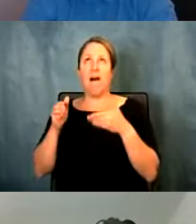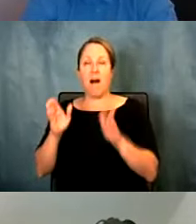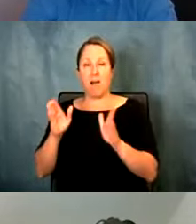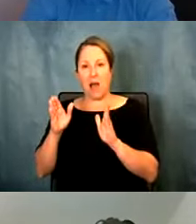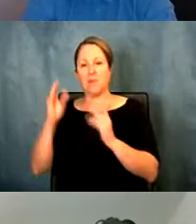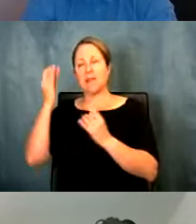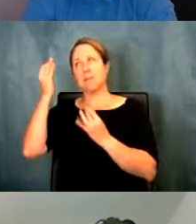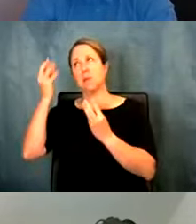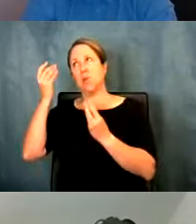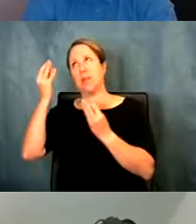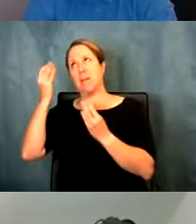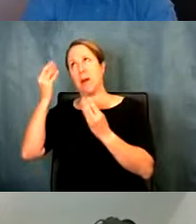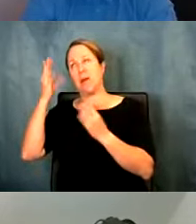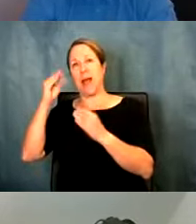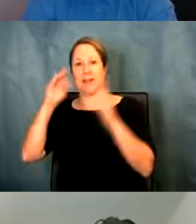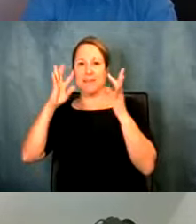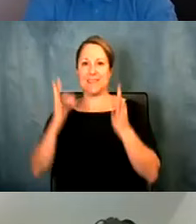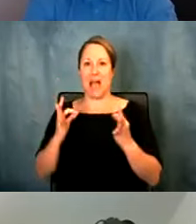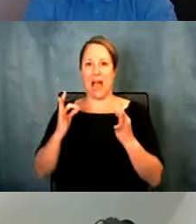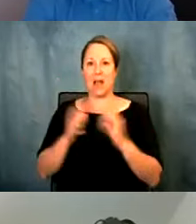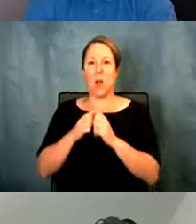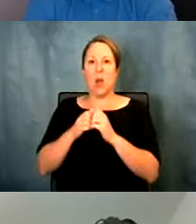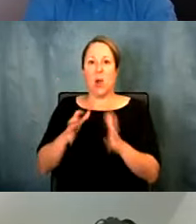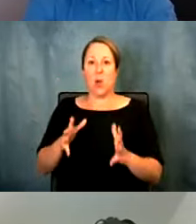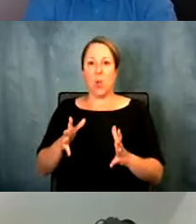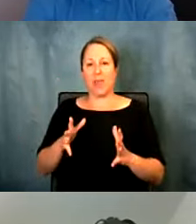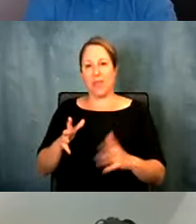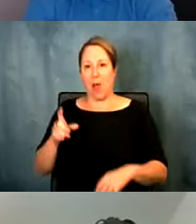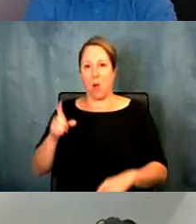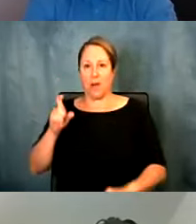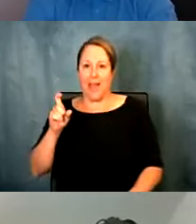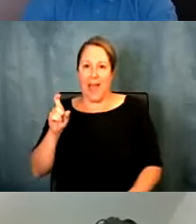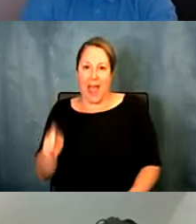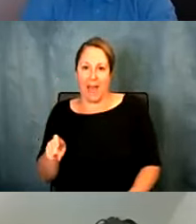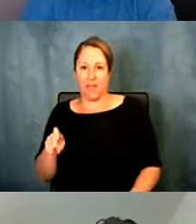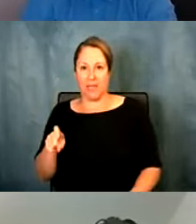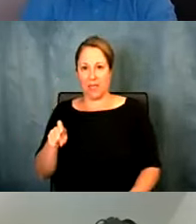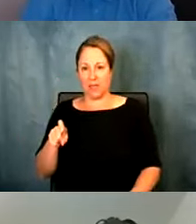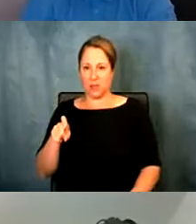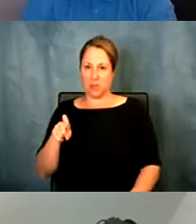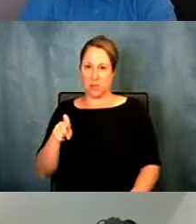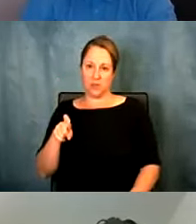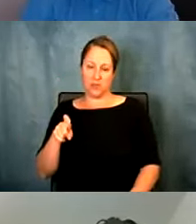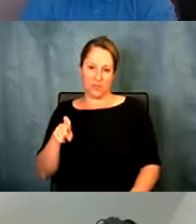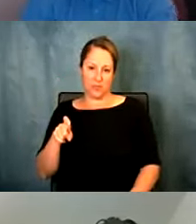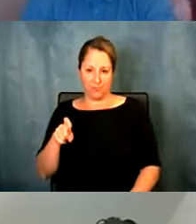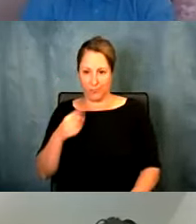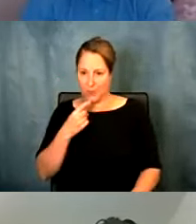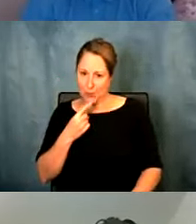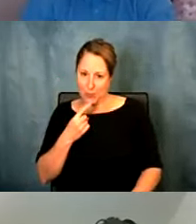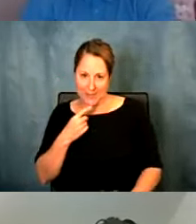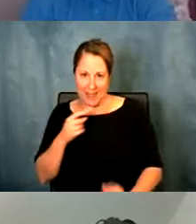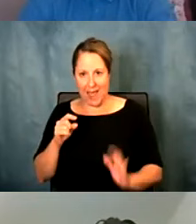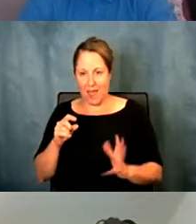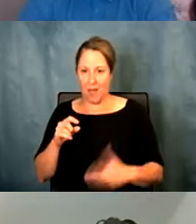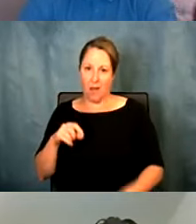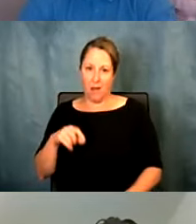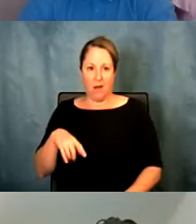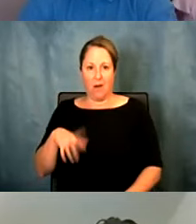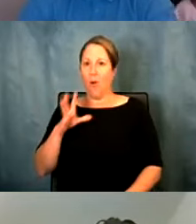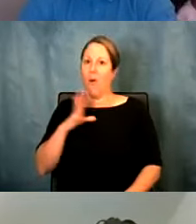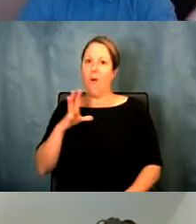own decision without having to tell us to our face or just hypothetically to the medical community